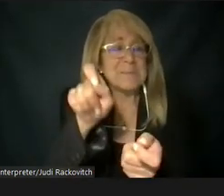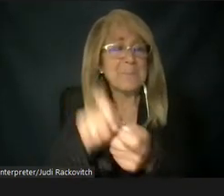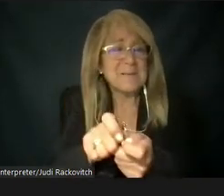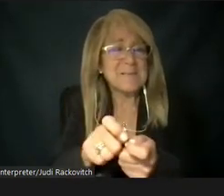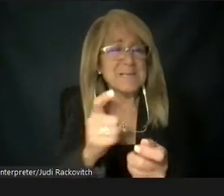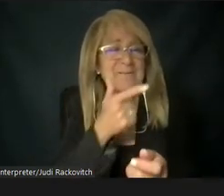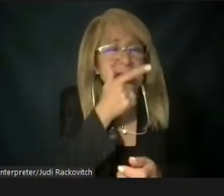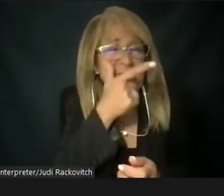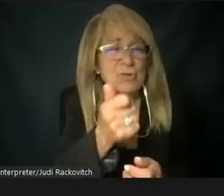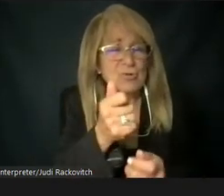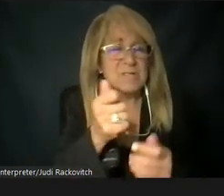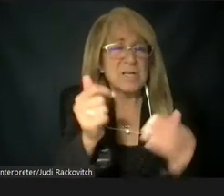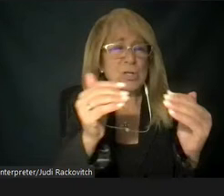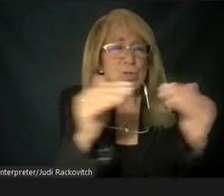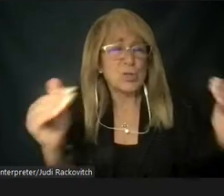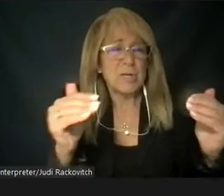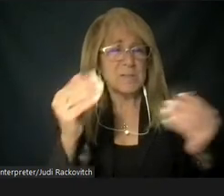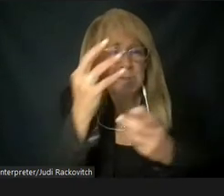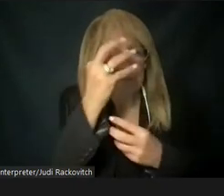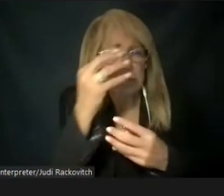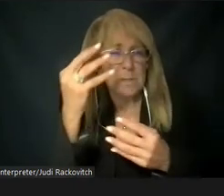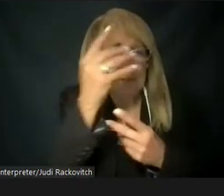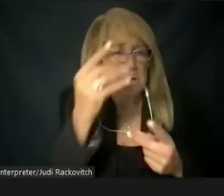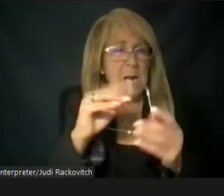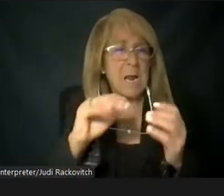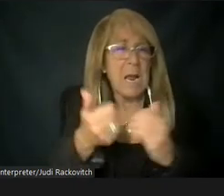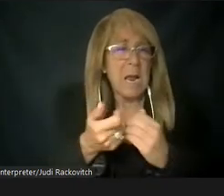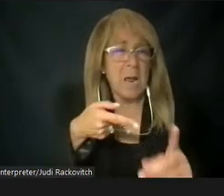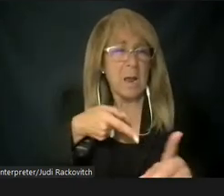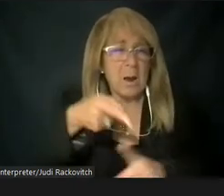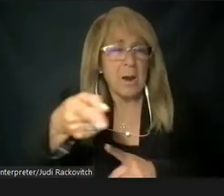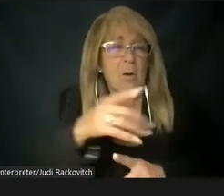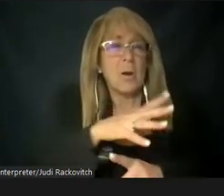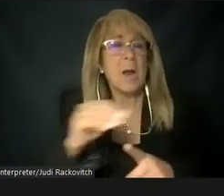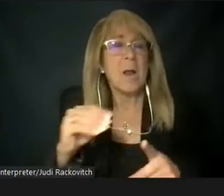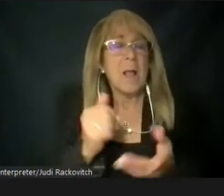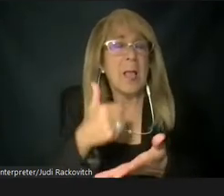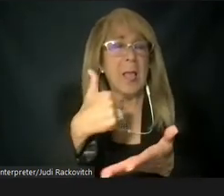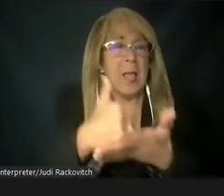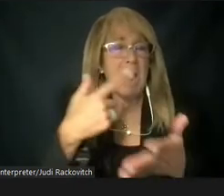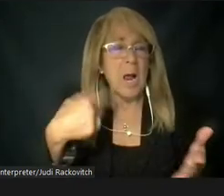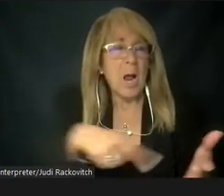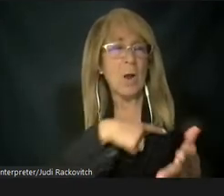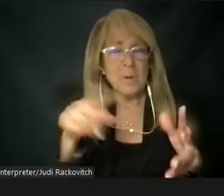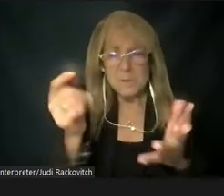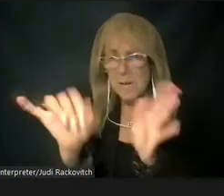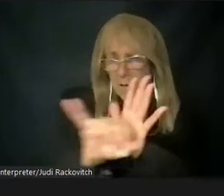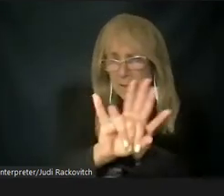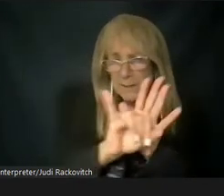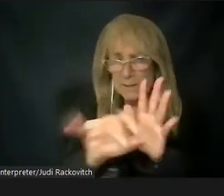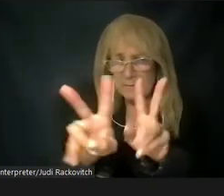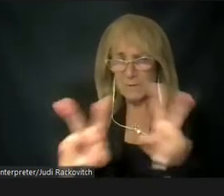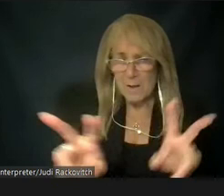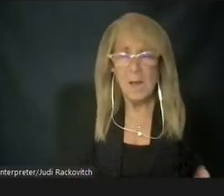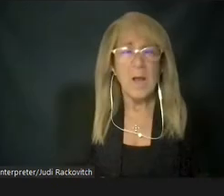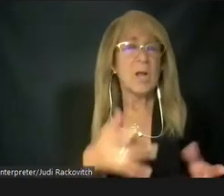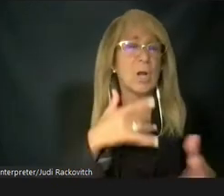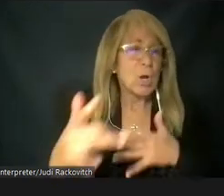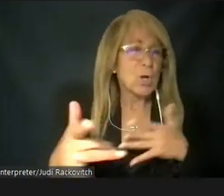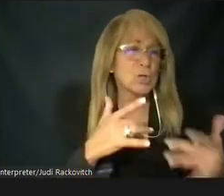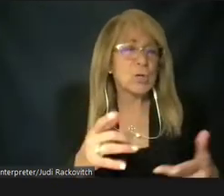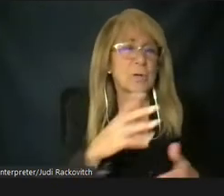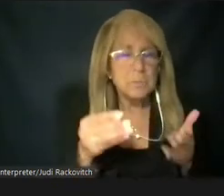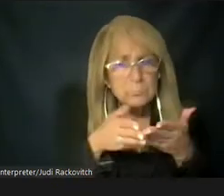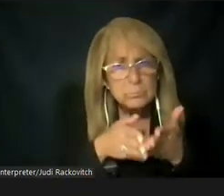considerations. They will help us identify concerns and mitigation if needed, and help to ensure information is circulated as widely as possible.